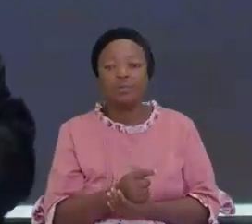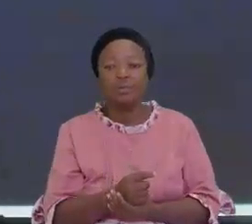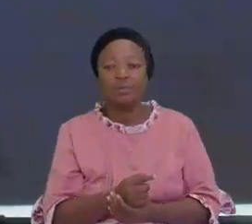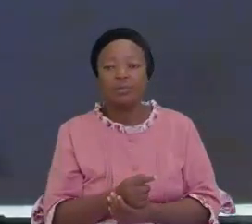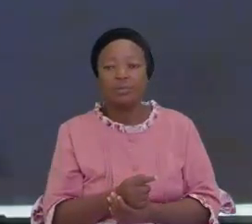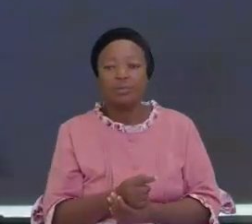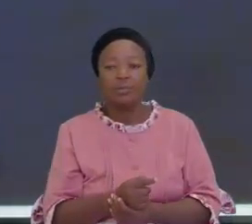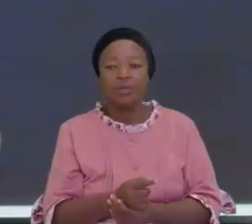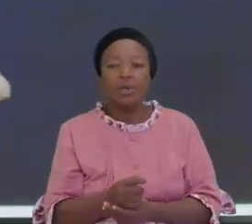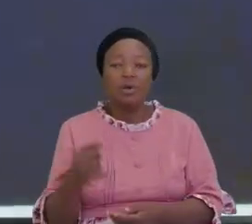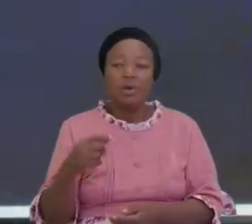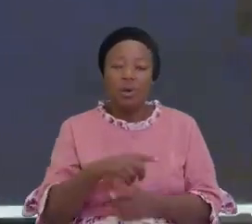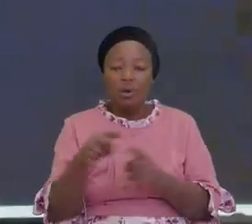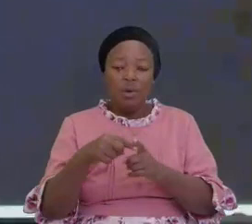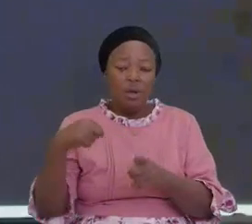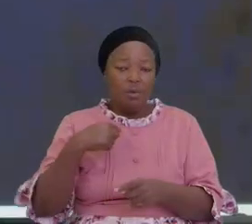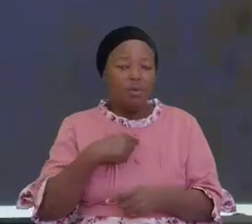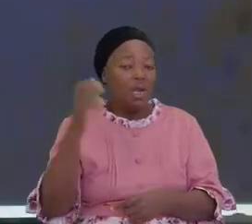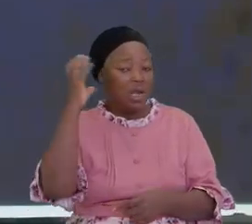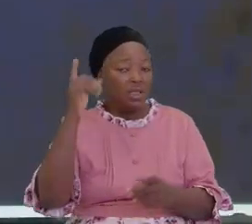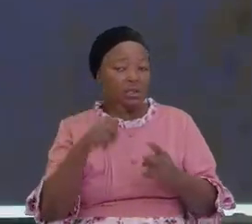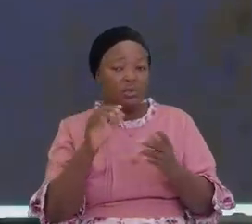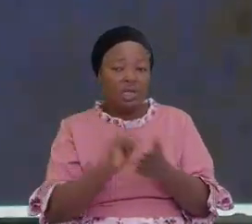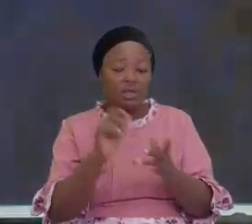When we listen to that word of commission,